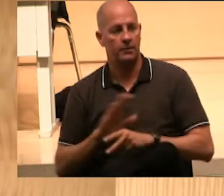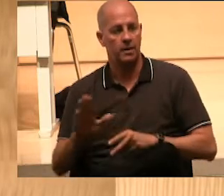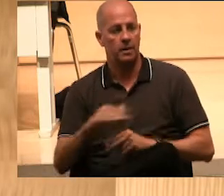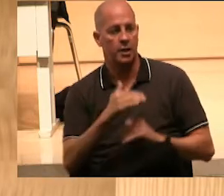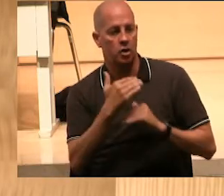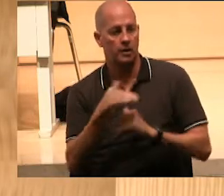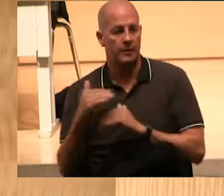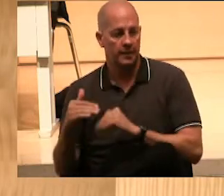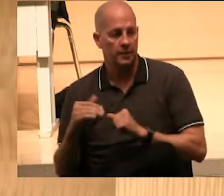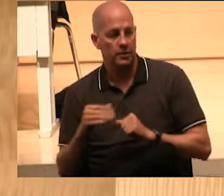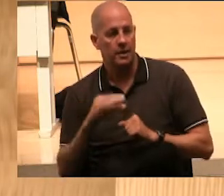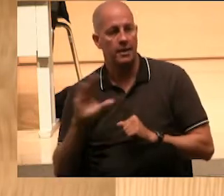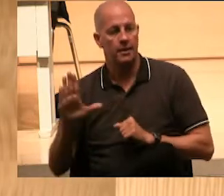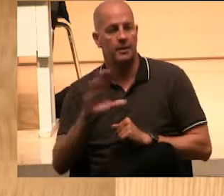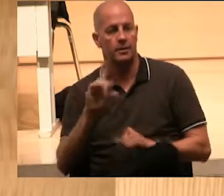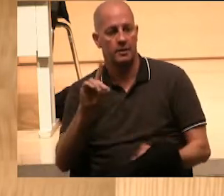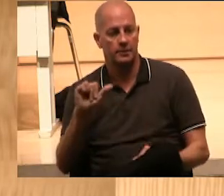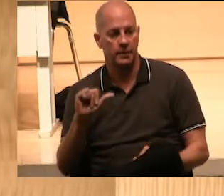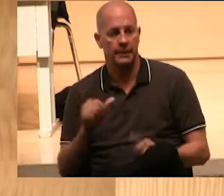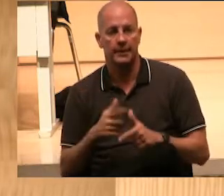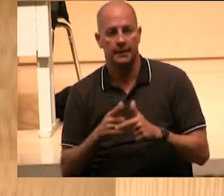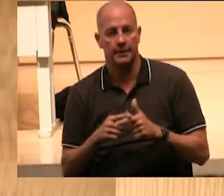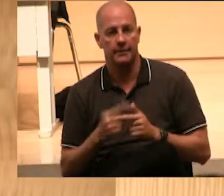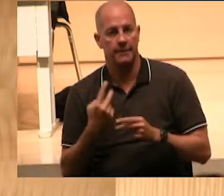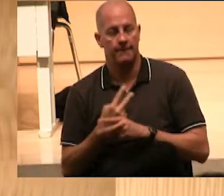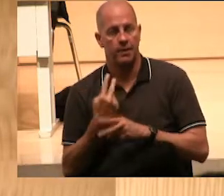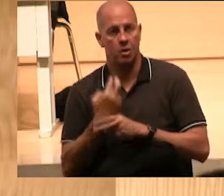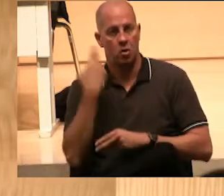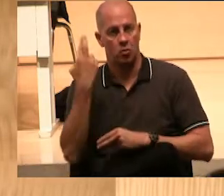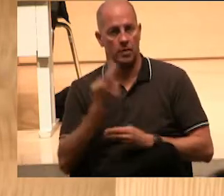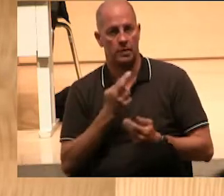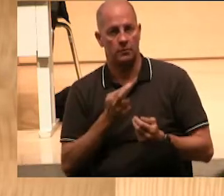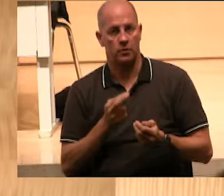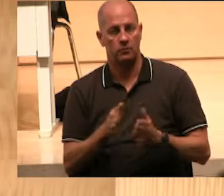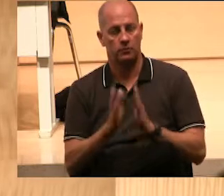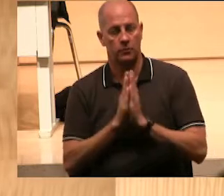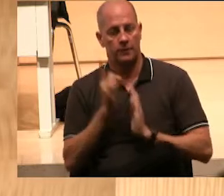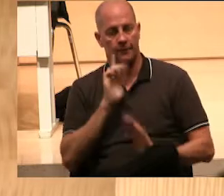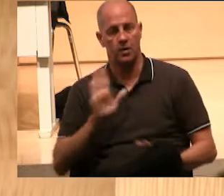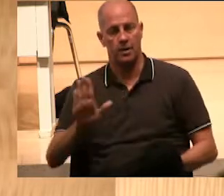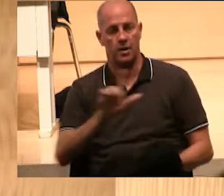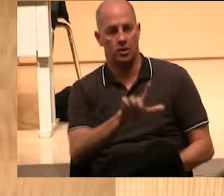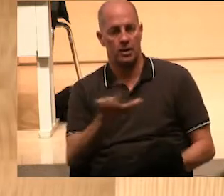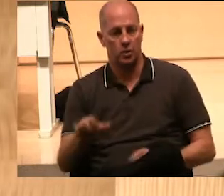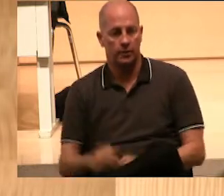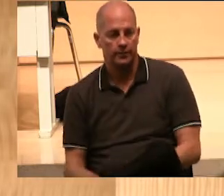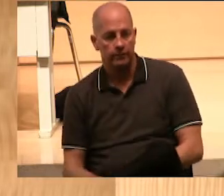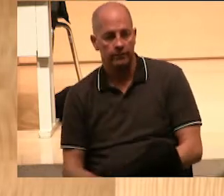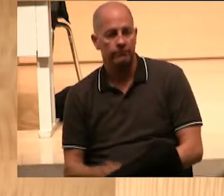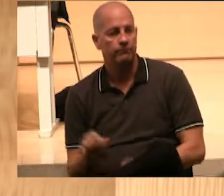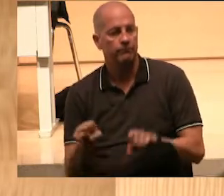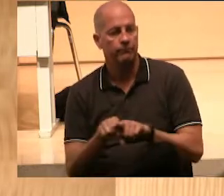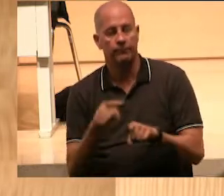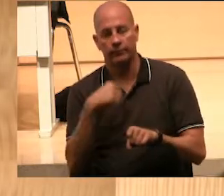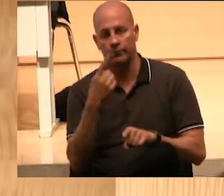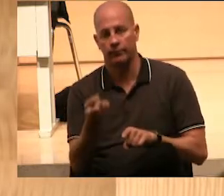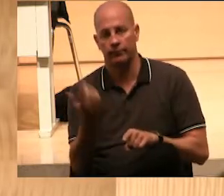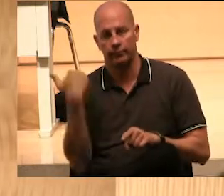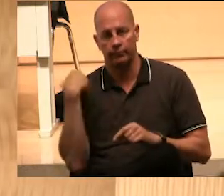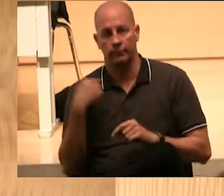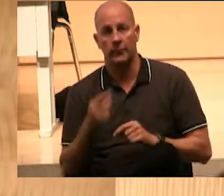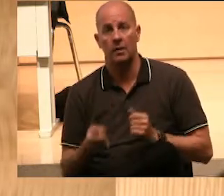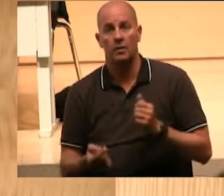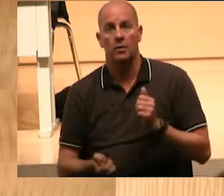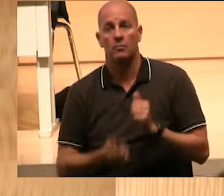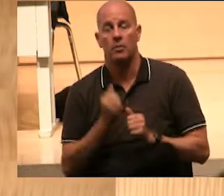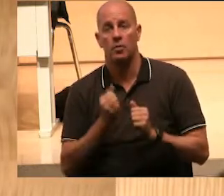and disabilities are and what's going to be a reasonable request to make to the landlord. As was already mentioned, one of the most common requests